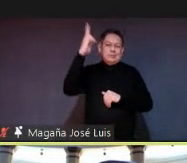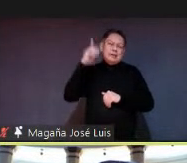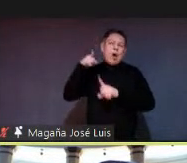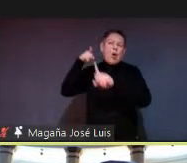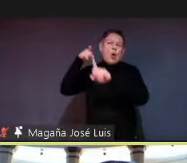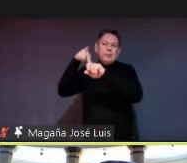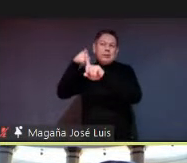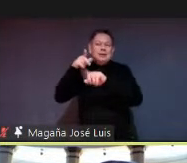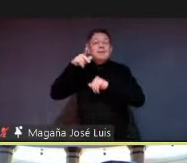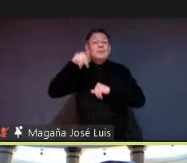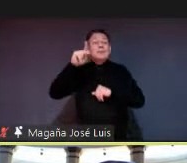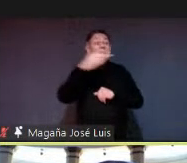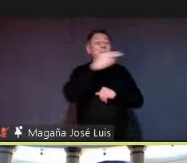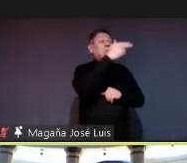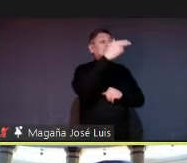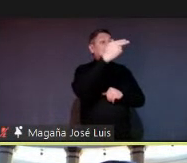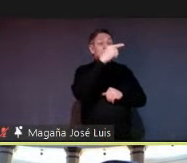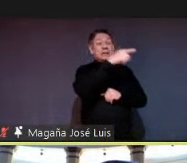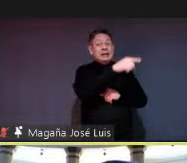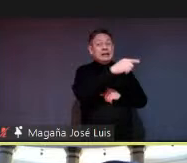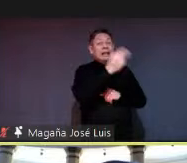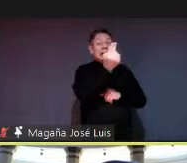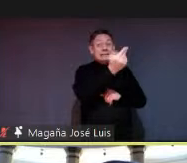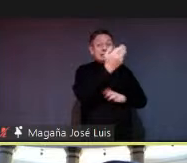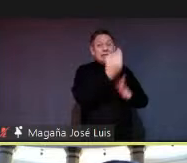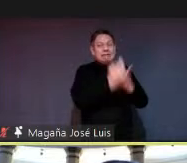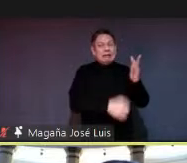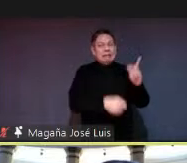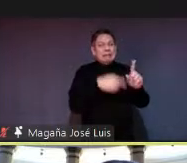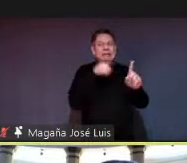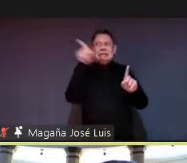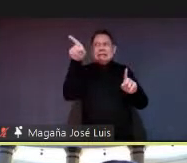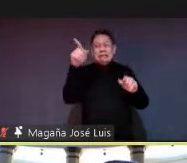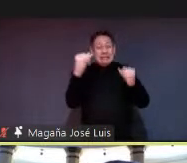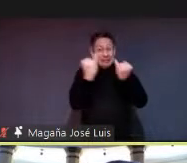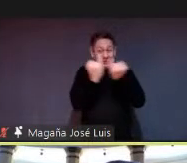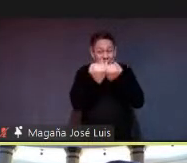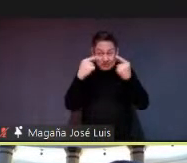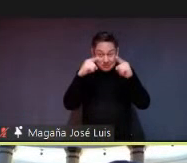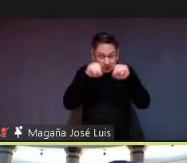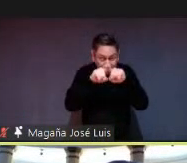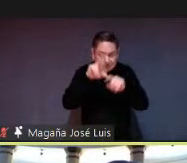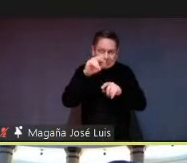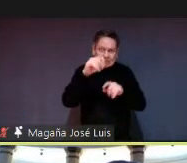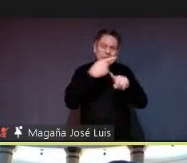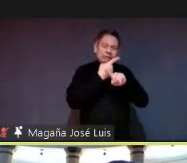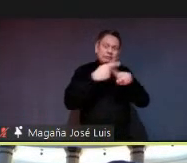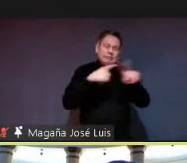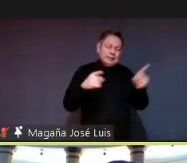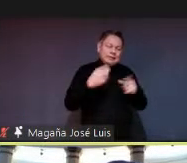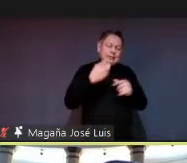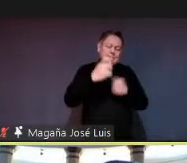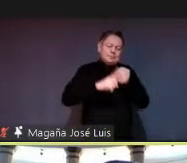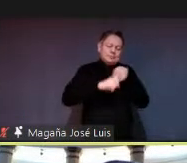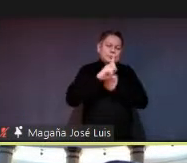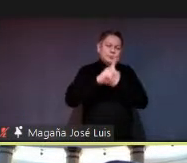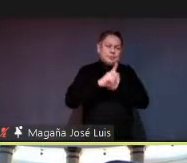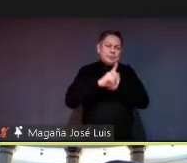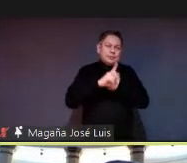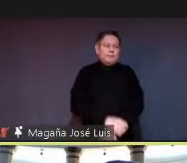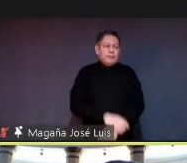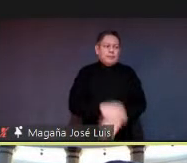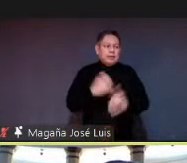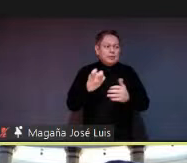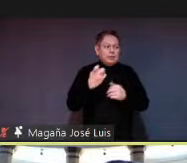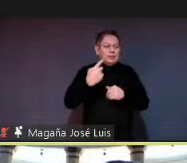healthcare institutions requiring their graduates are going in a different direction. So these are